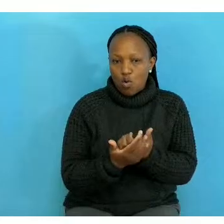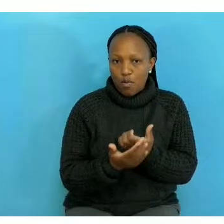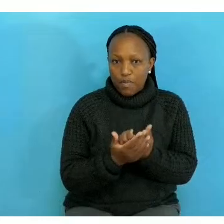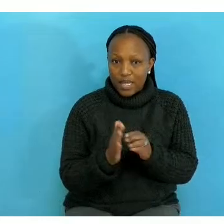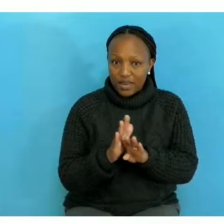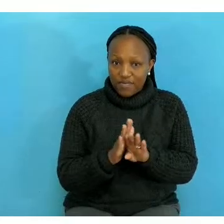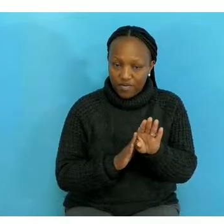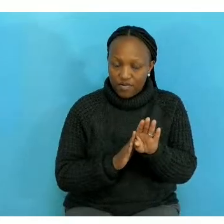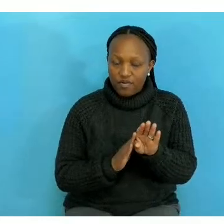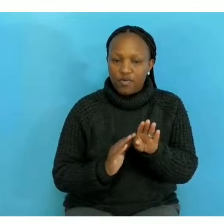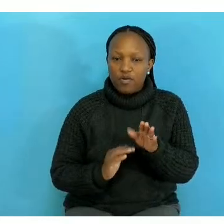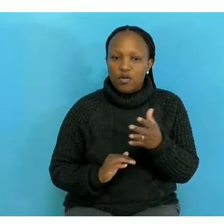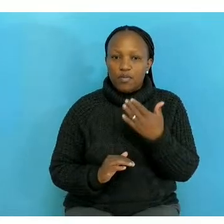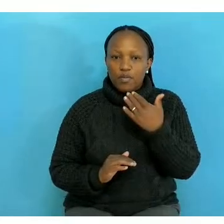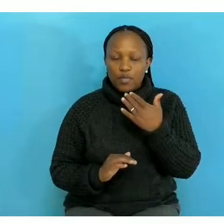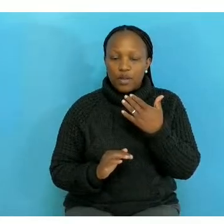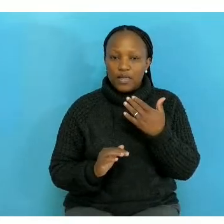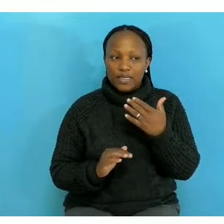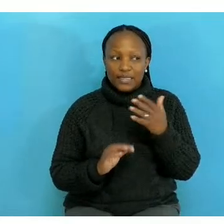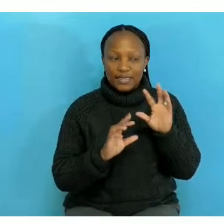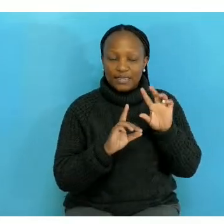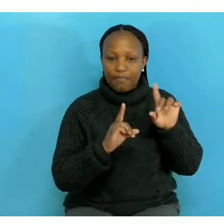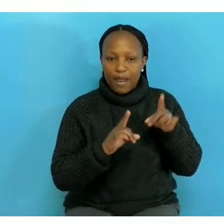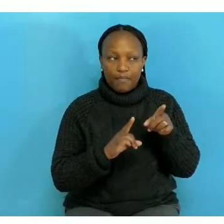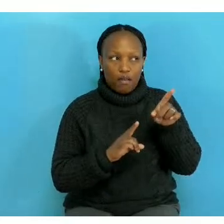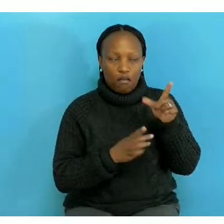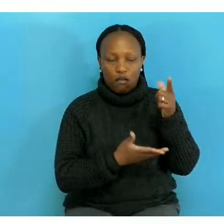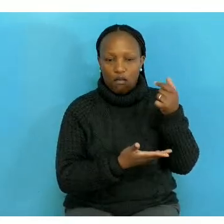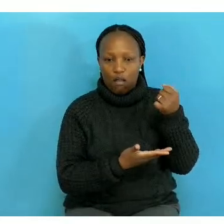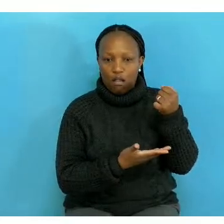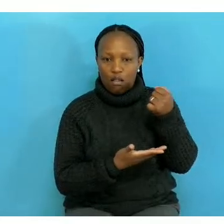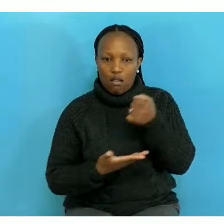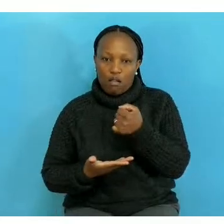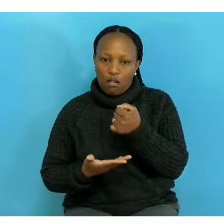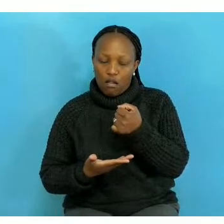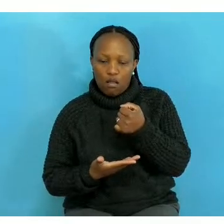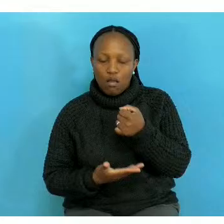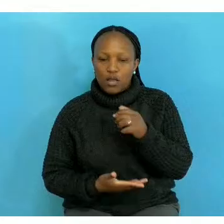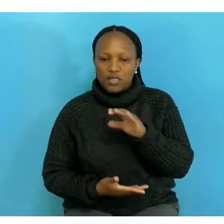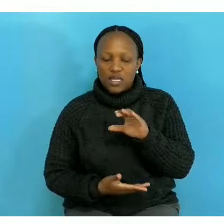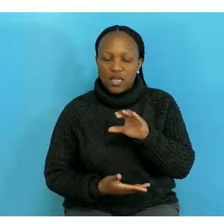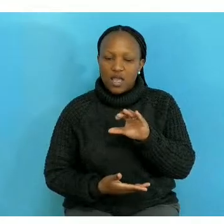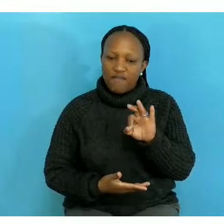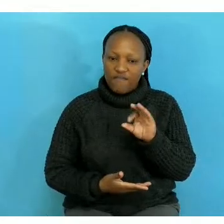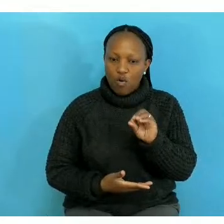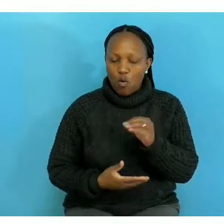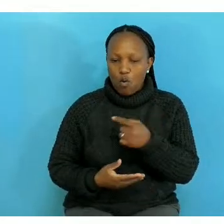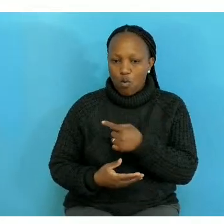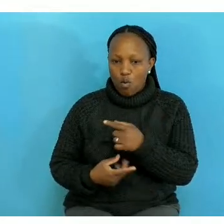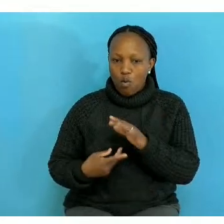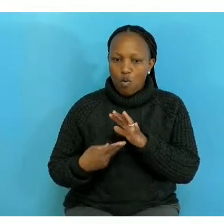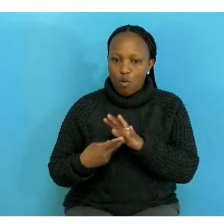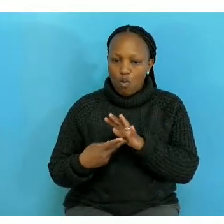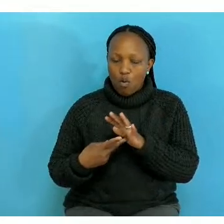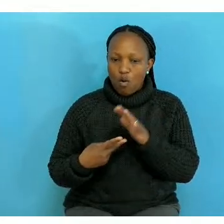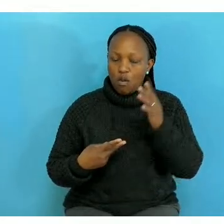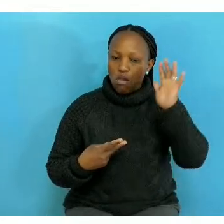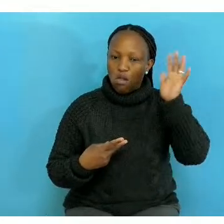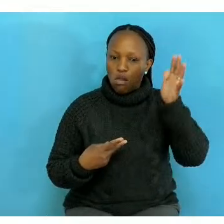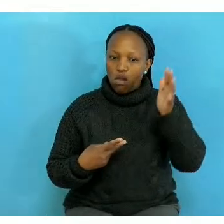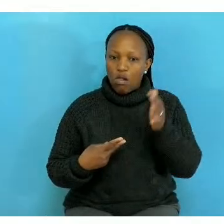We are funded by the department. Per the CFO's presentation, we have been